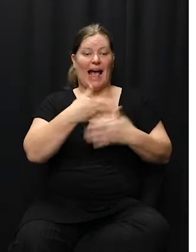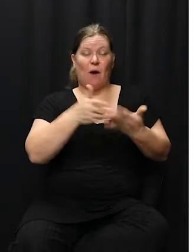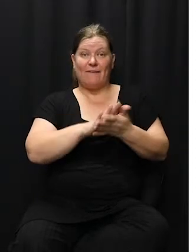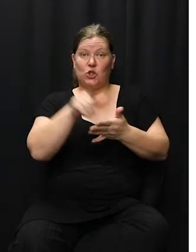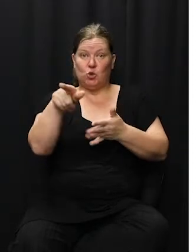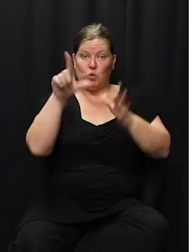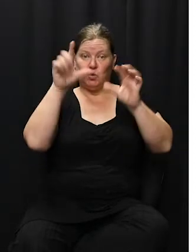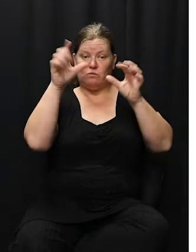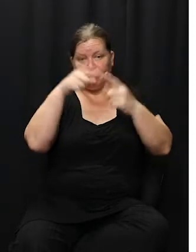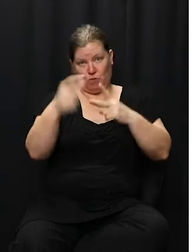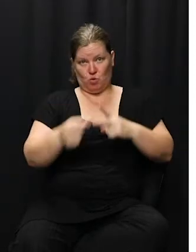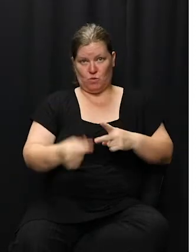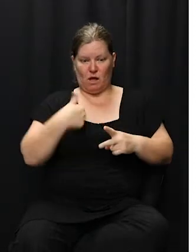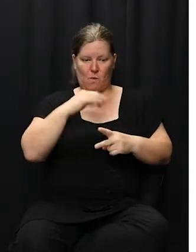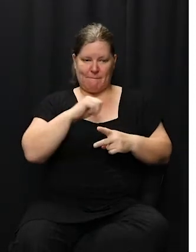to,